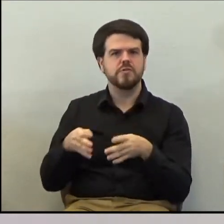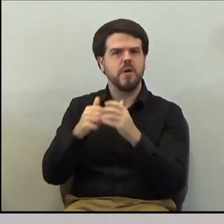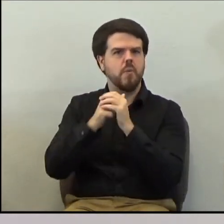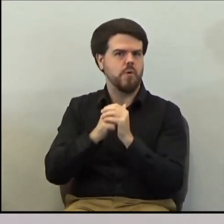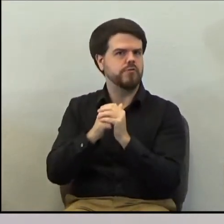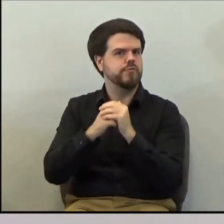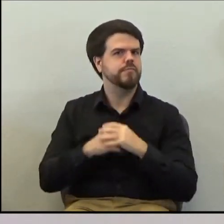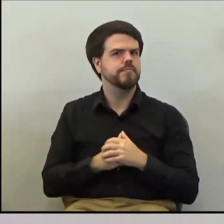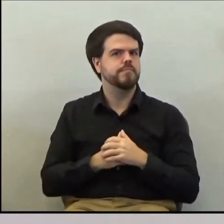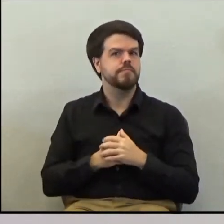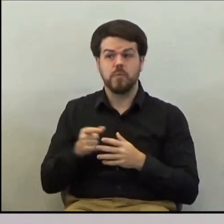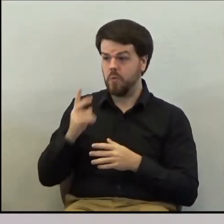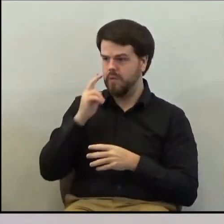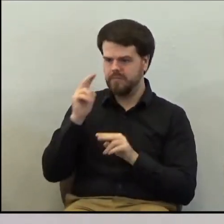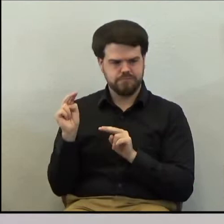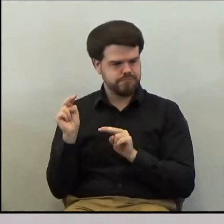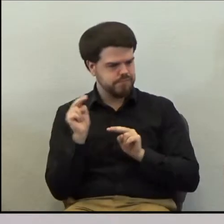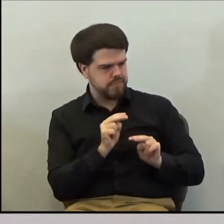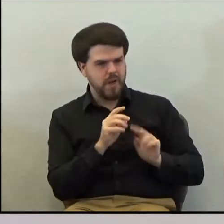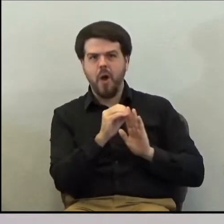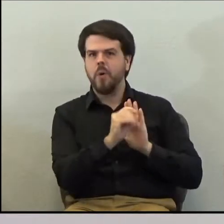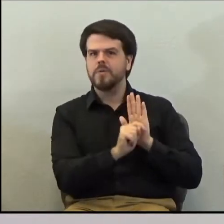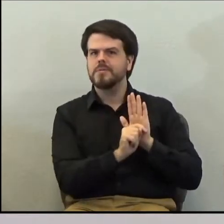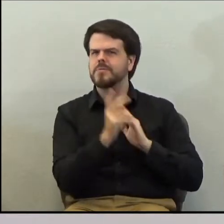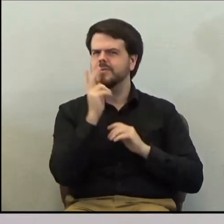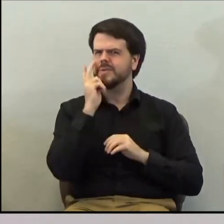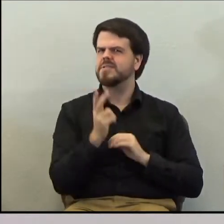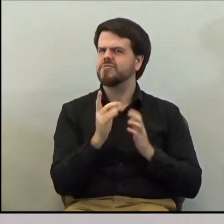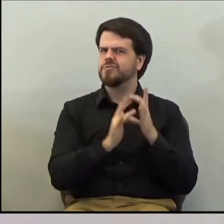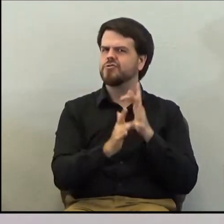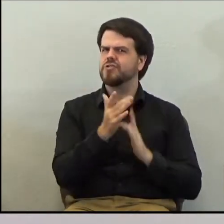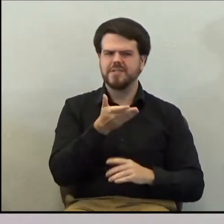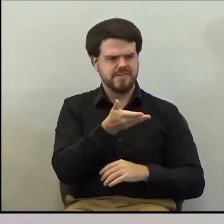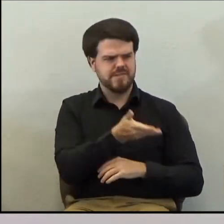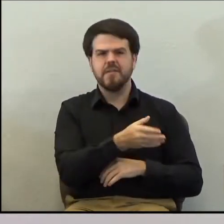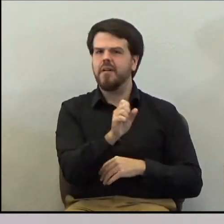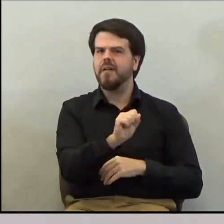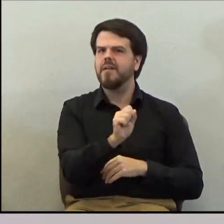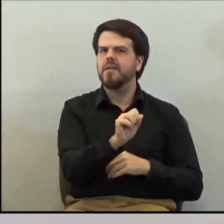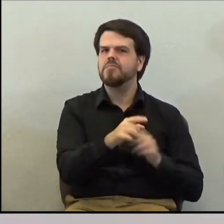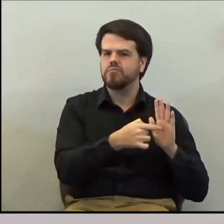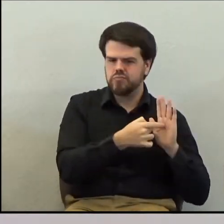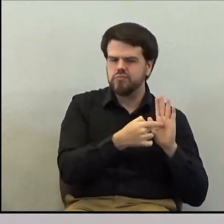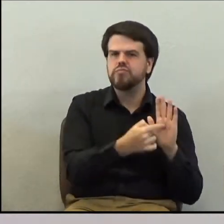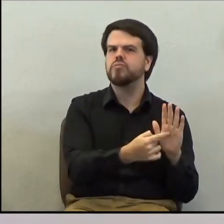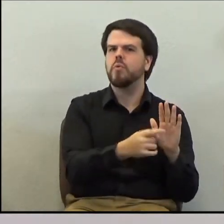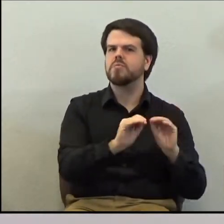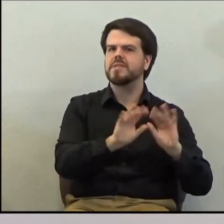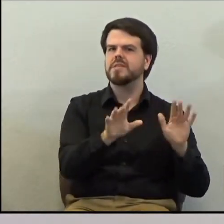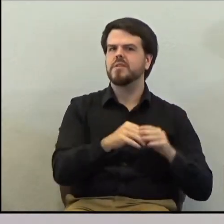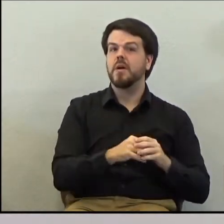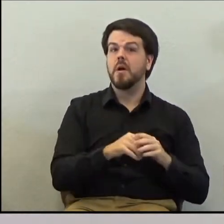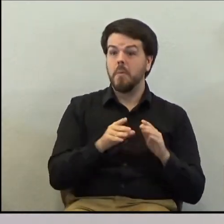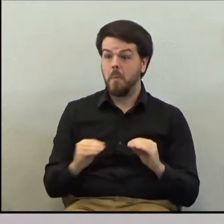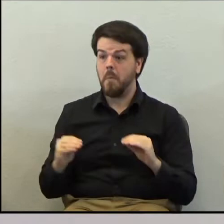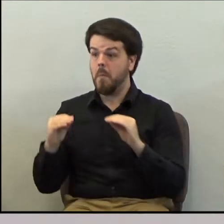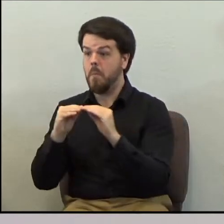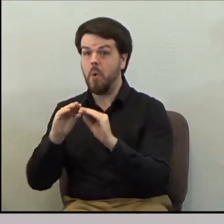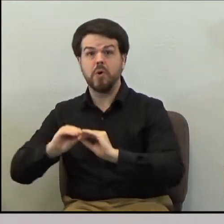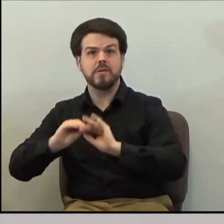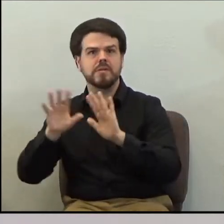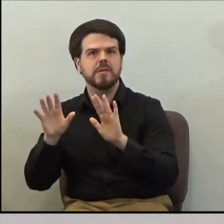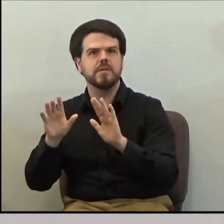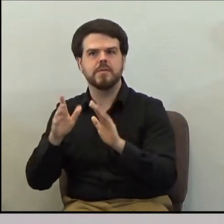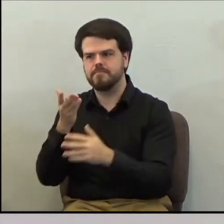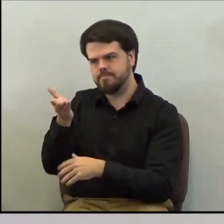see Christ in the Old Testament. But we see him much more fully, much more clearly in the New